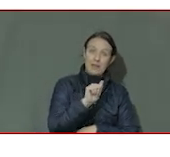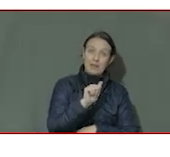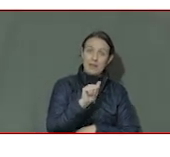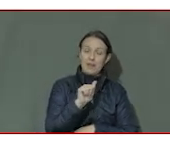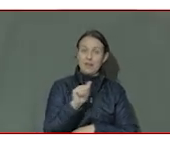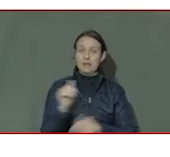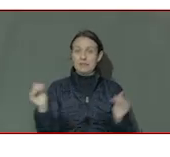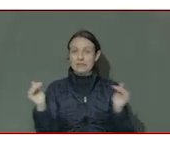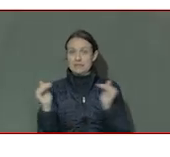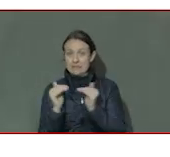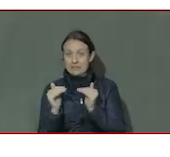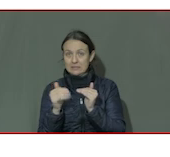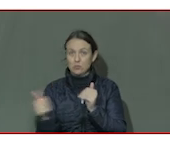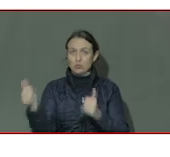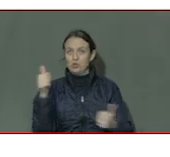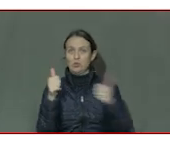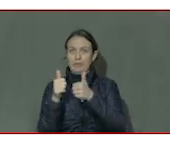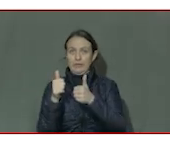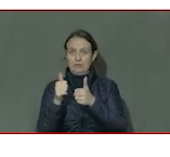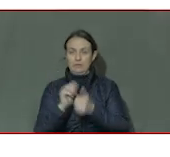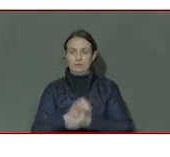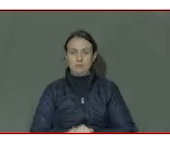equally dominant.